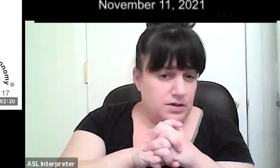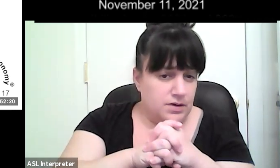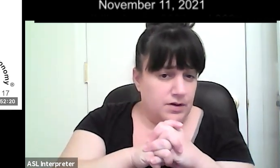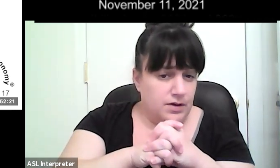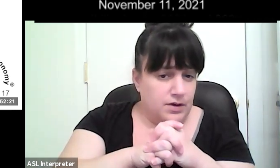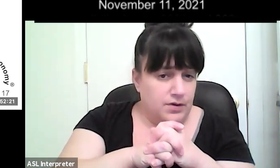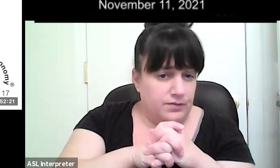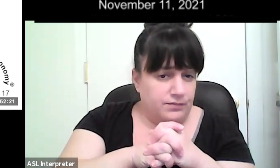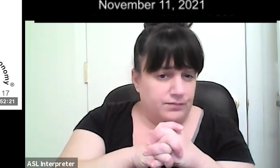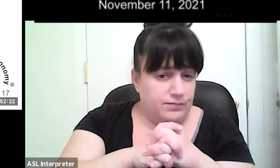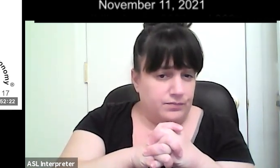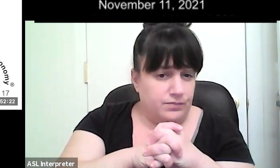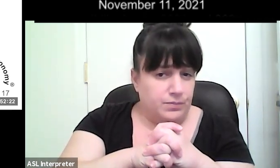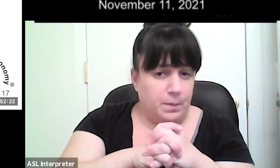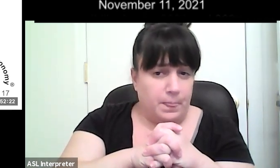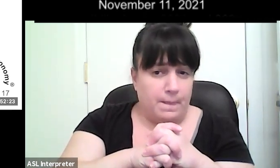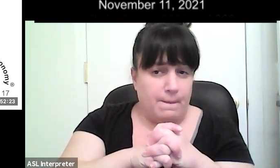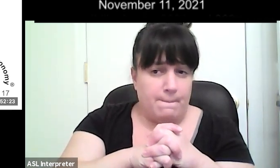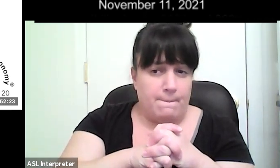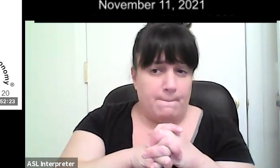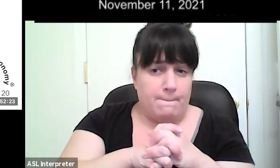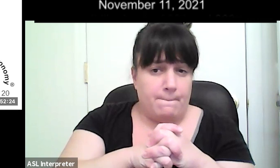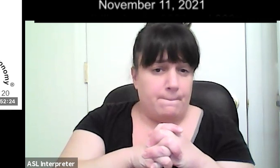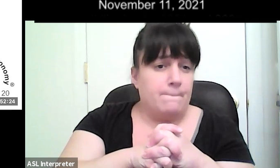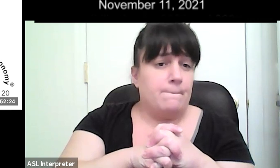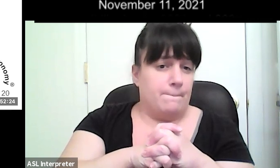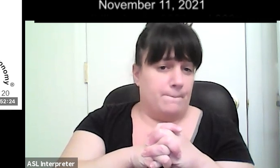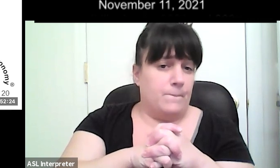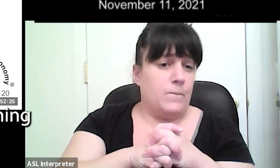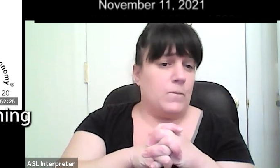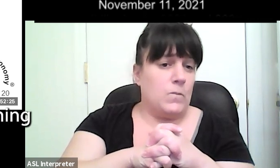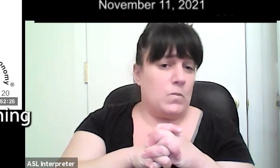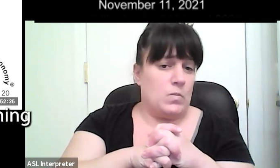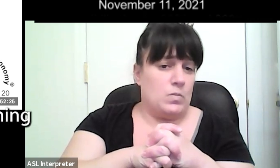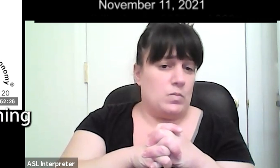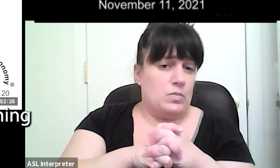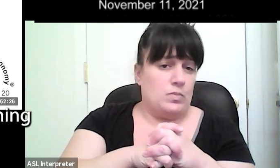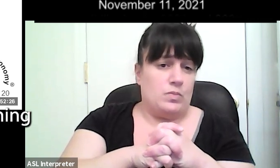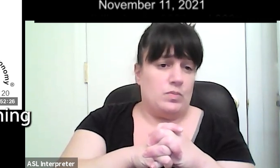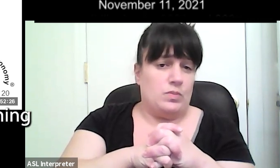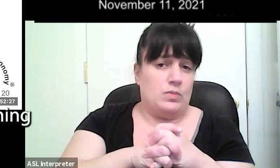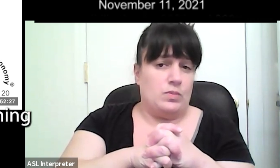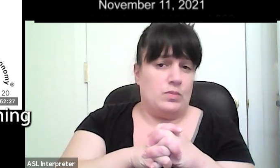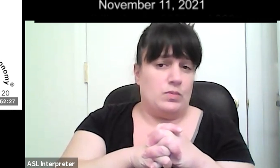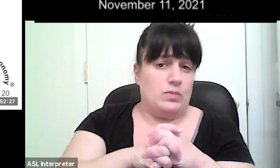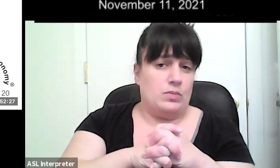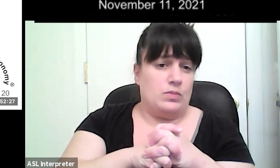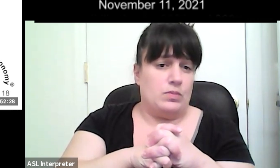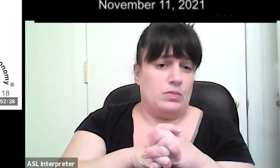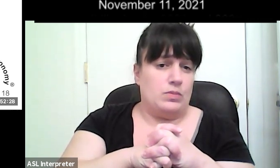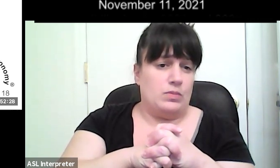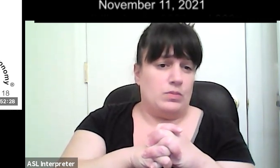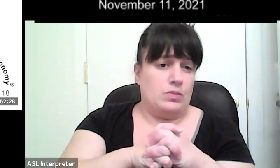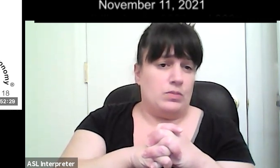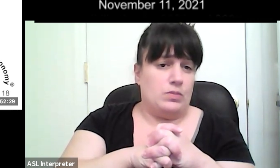Oh, okay, let's see, wait a minute. Yeah, there we go. Make sure I didn't skip something. Oh, I